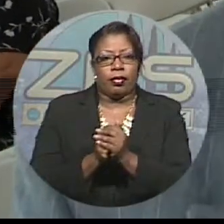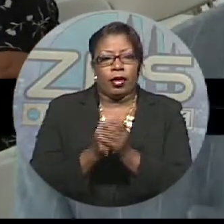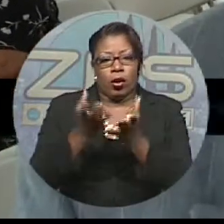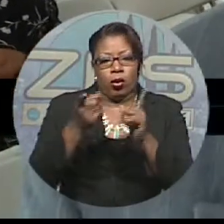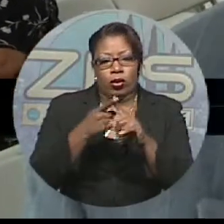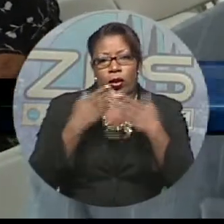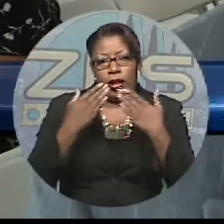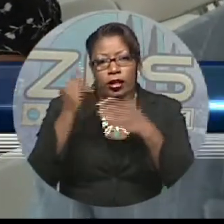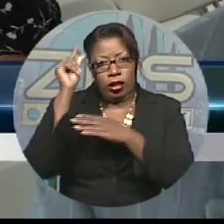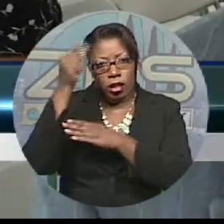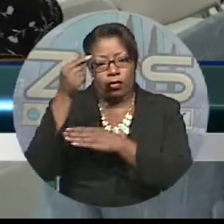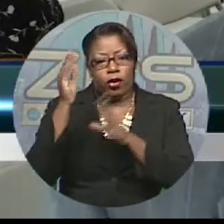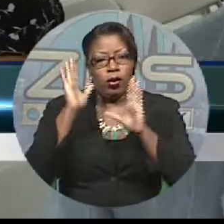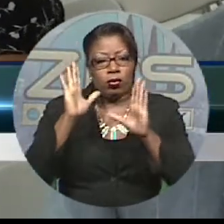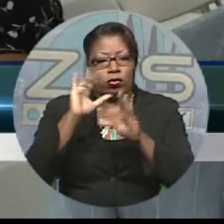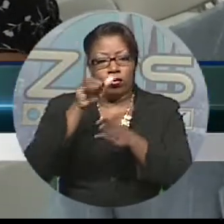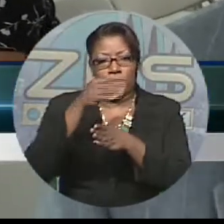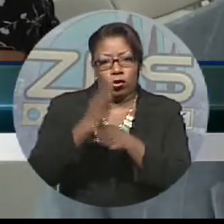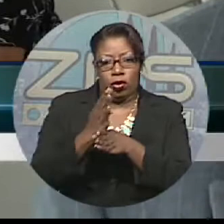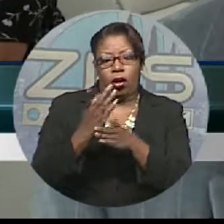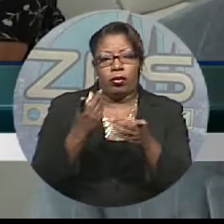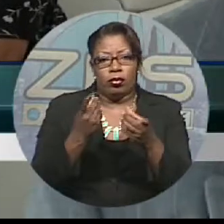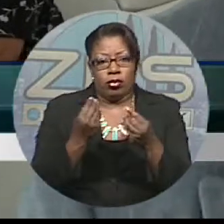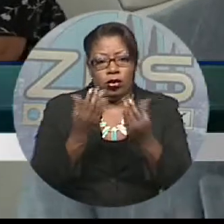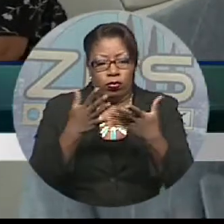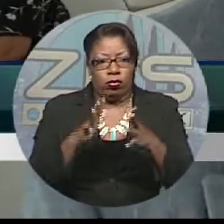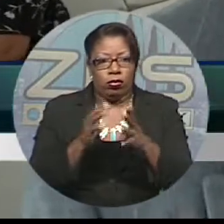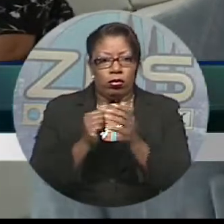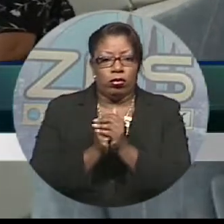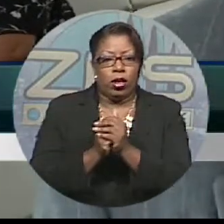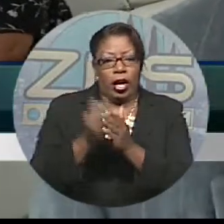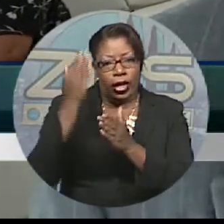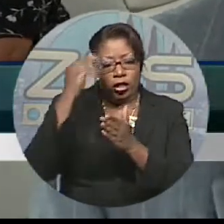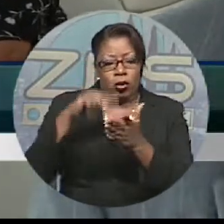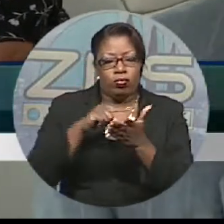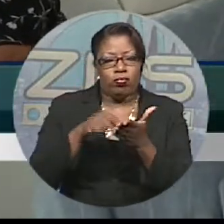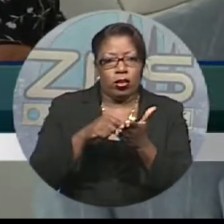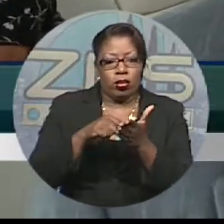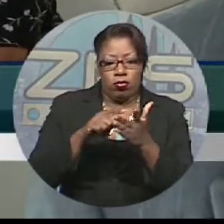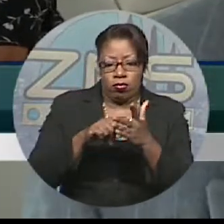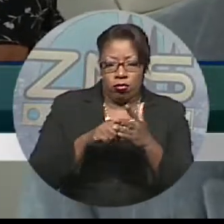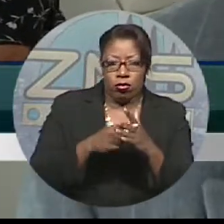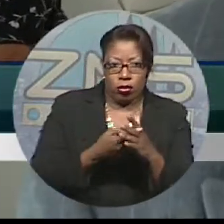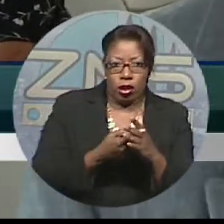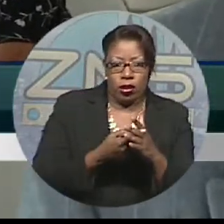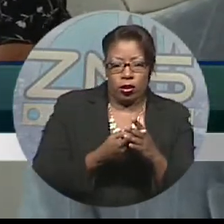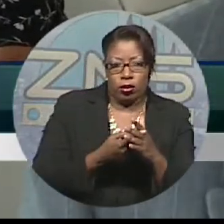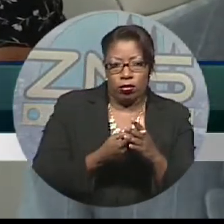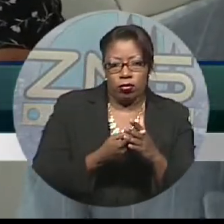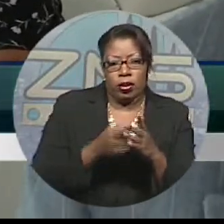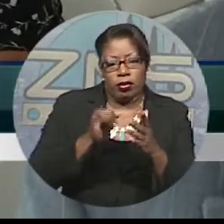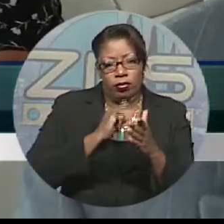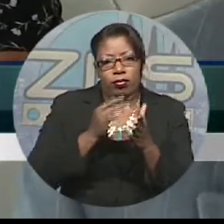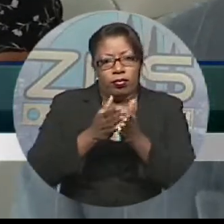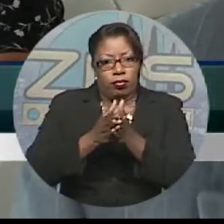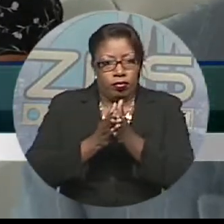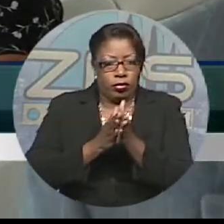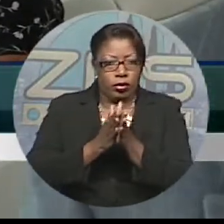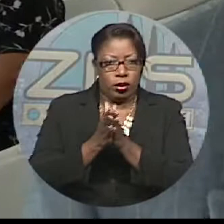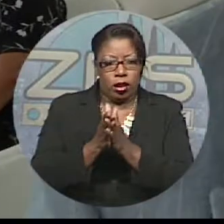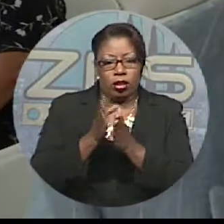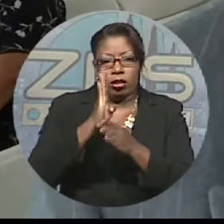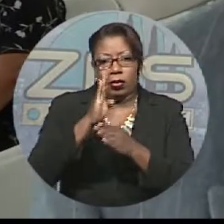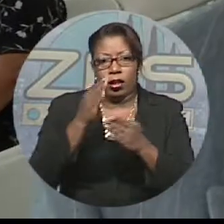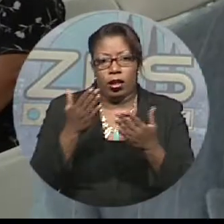government for a job well done, and I know this is just the beginning, and I am really excited to